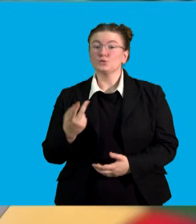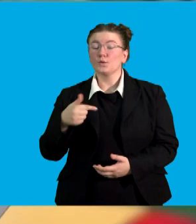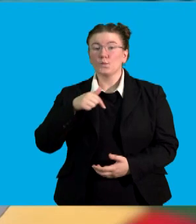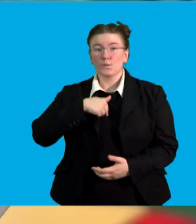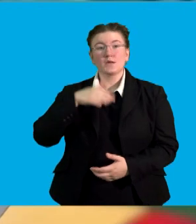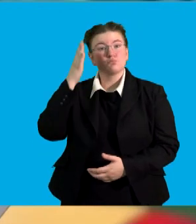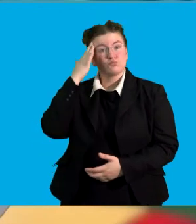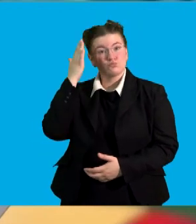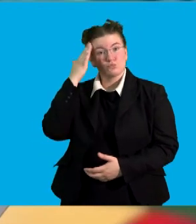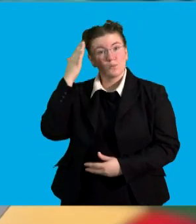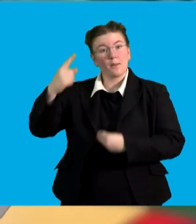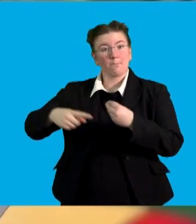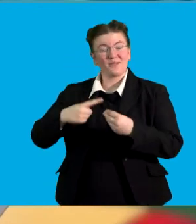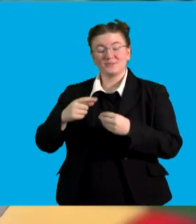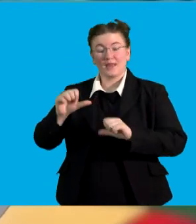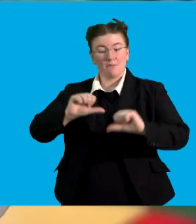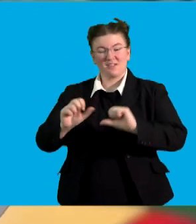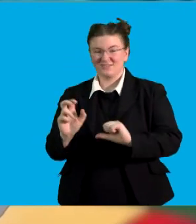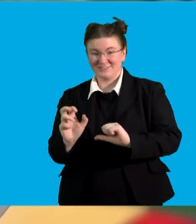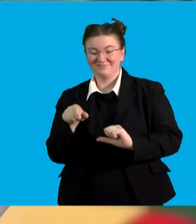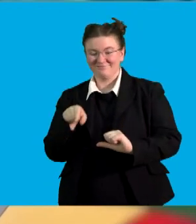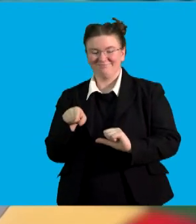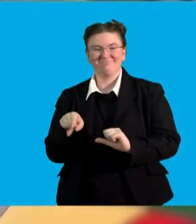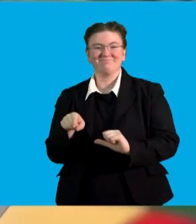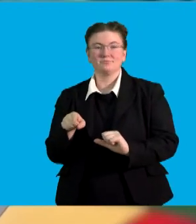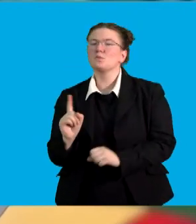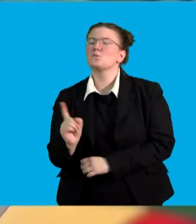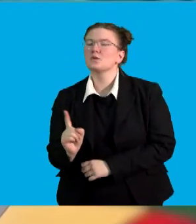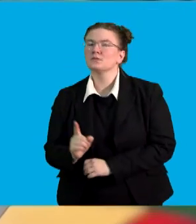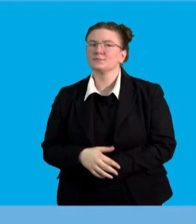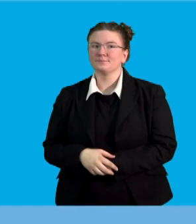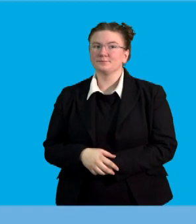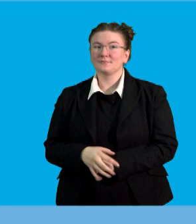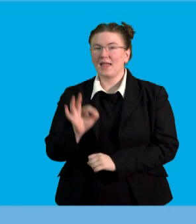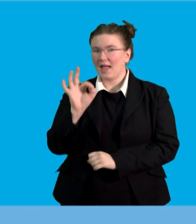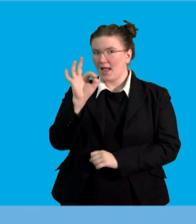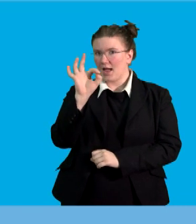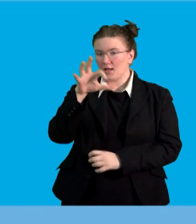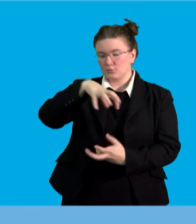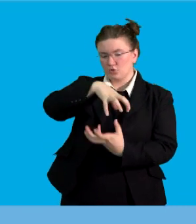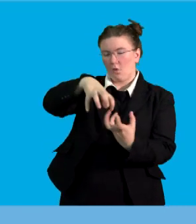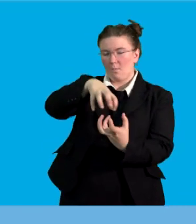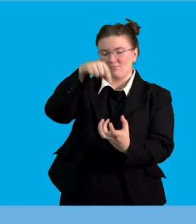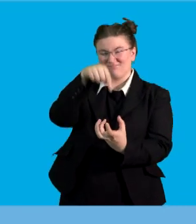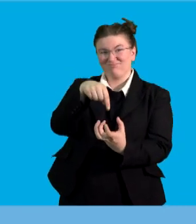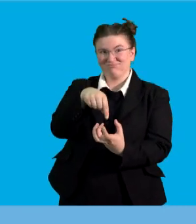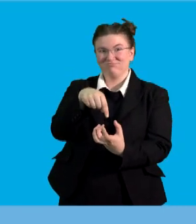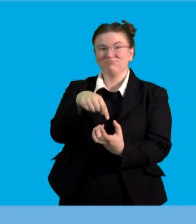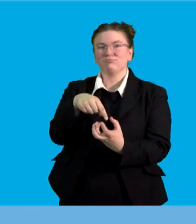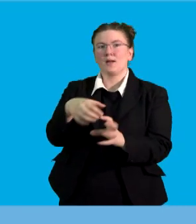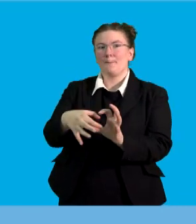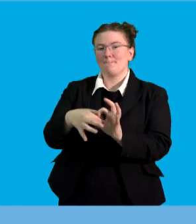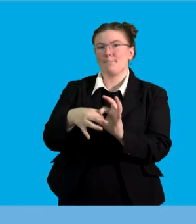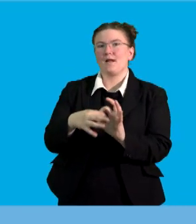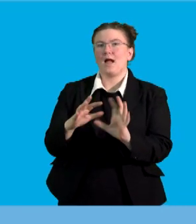what we already know about chemical reactions or reactions in general is that atoms in a compound, they are held together